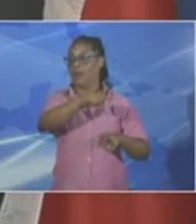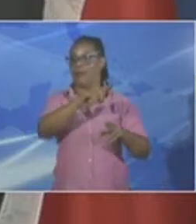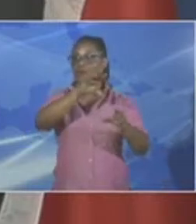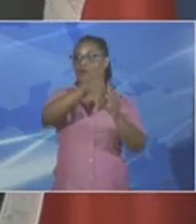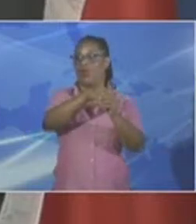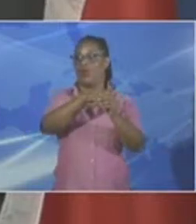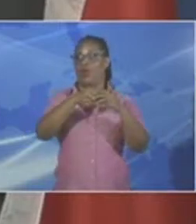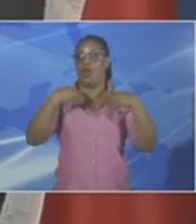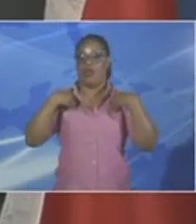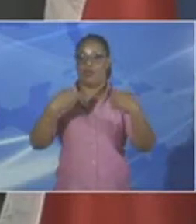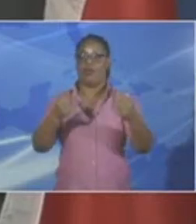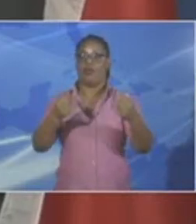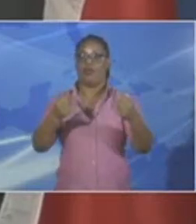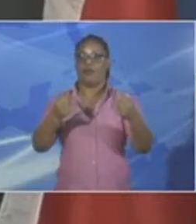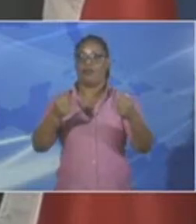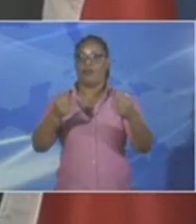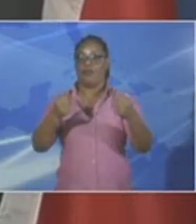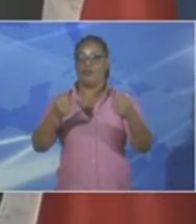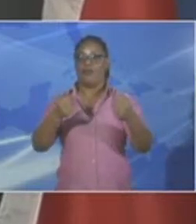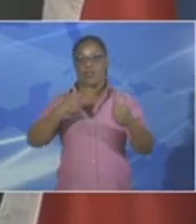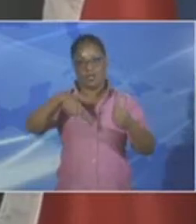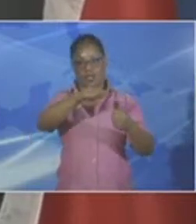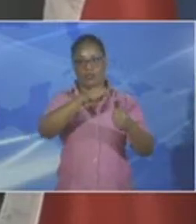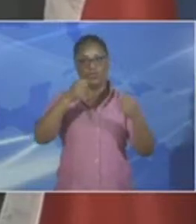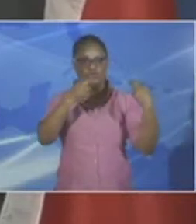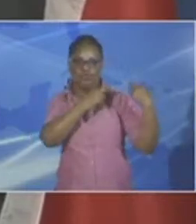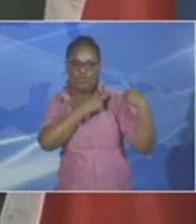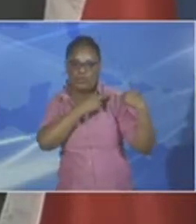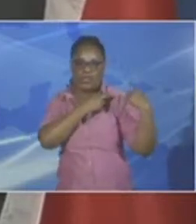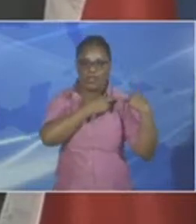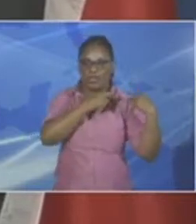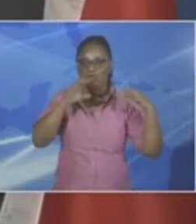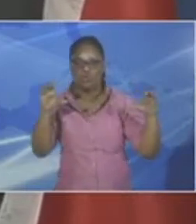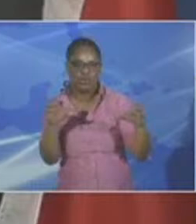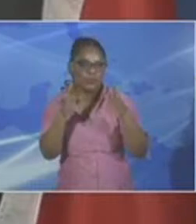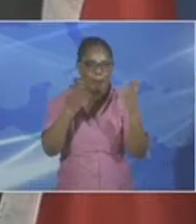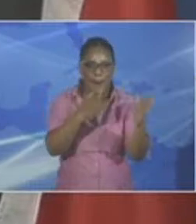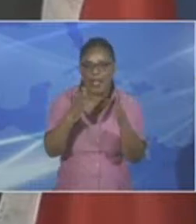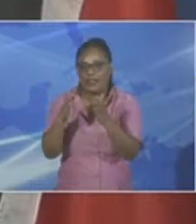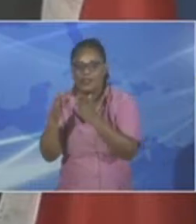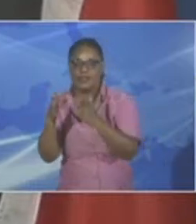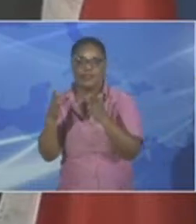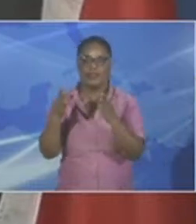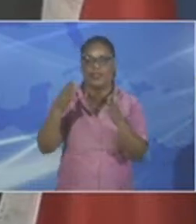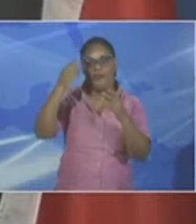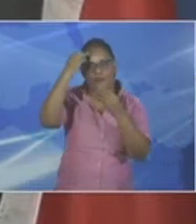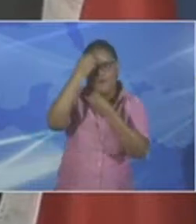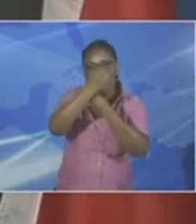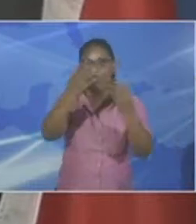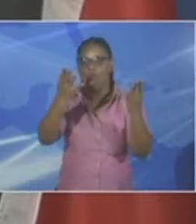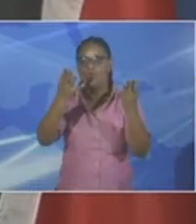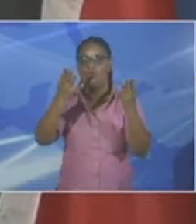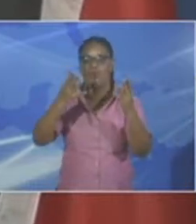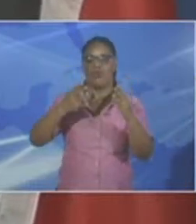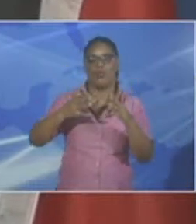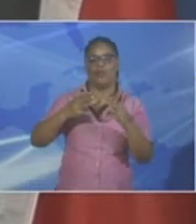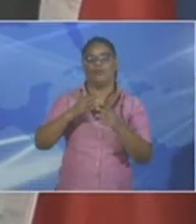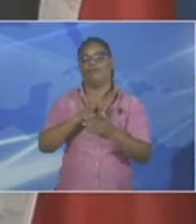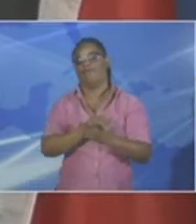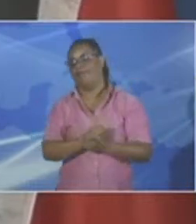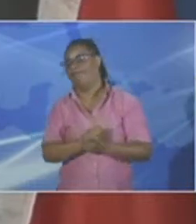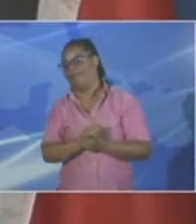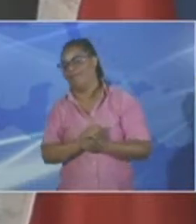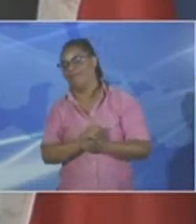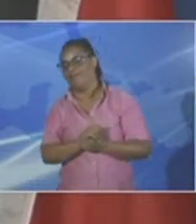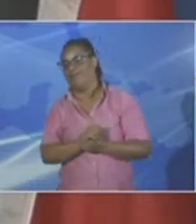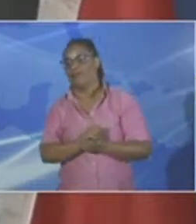the responsibility for planning and executing our response to COVID. And I think the time must come, and